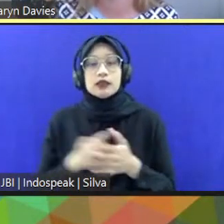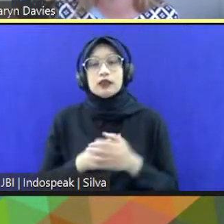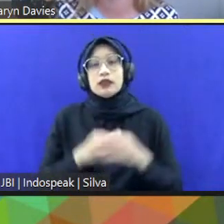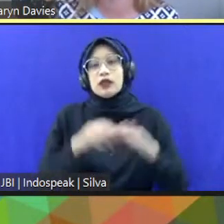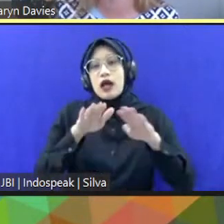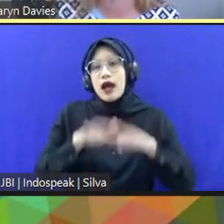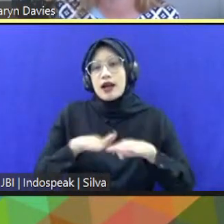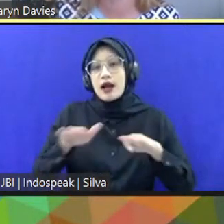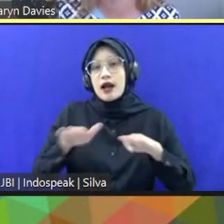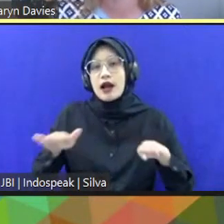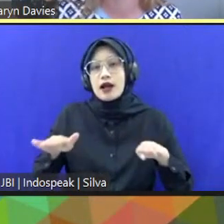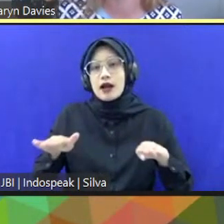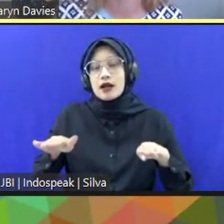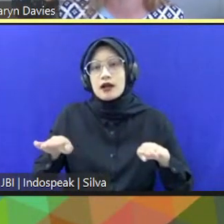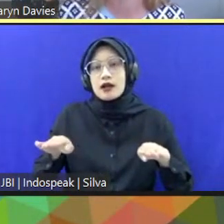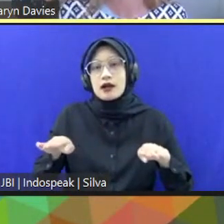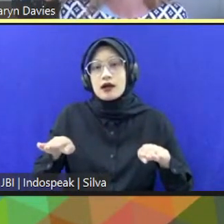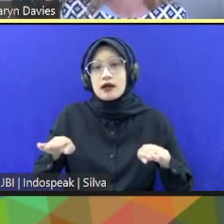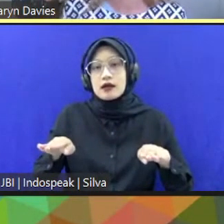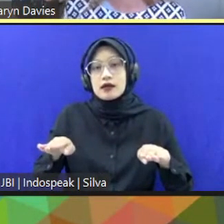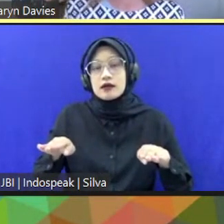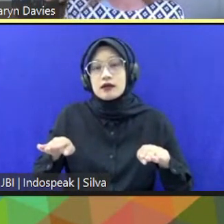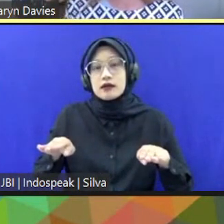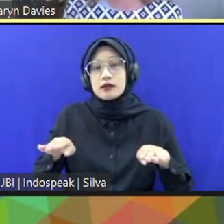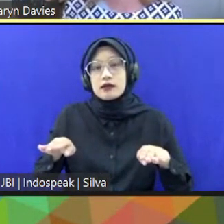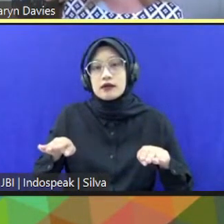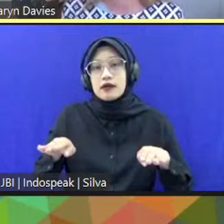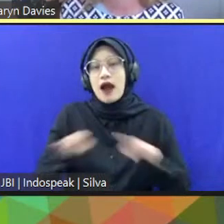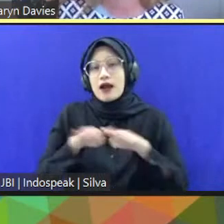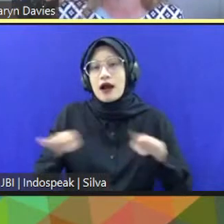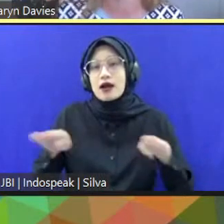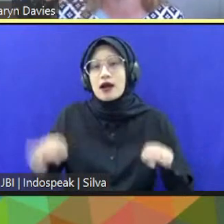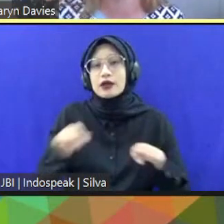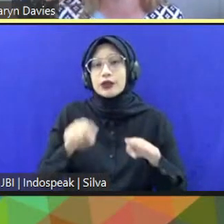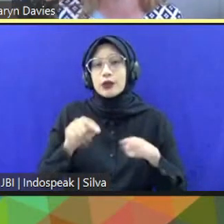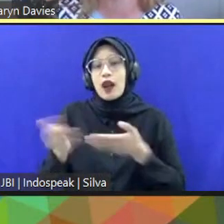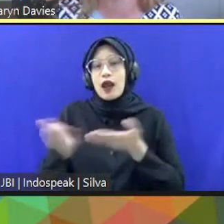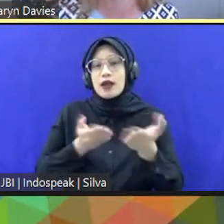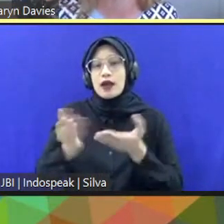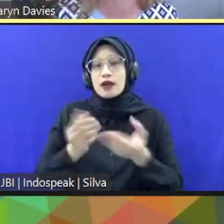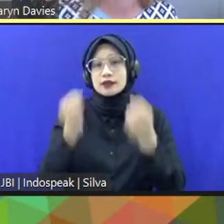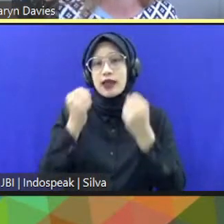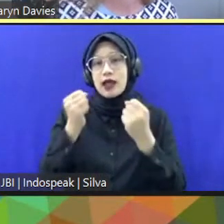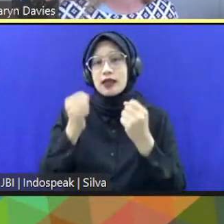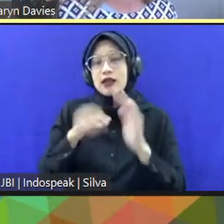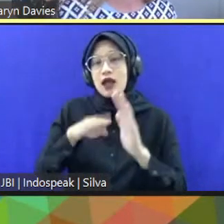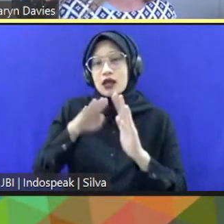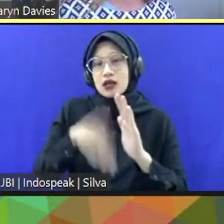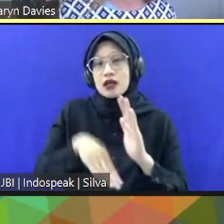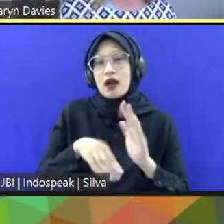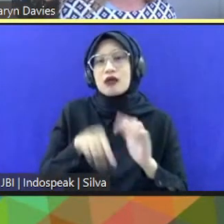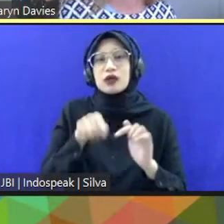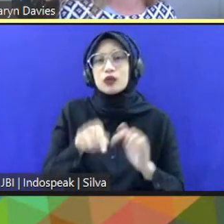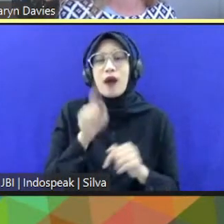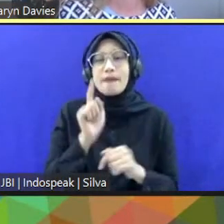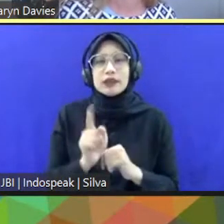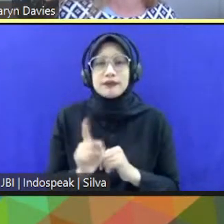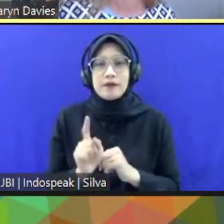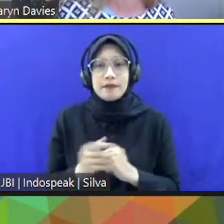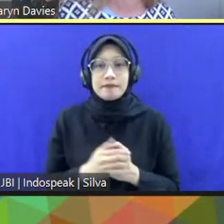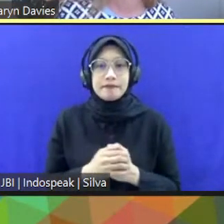of the population where coverage is the lowest. Do you know why this is?